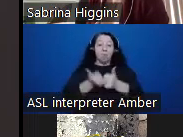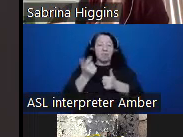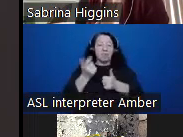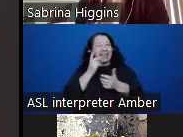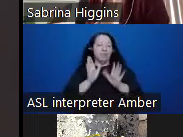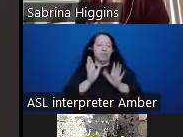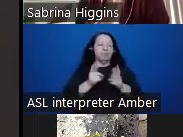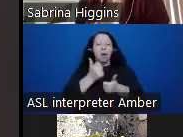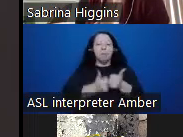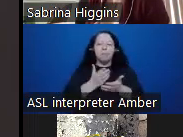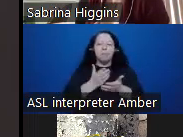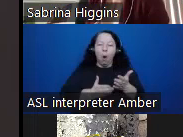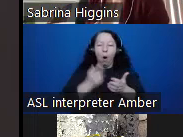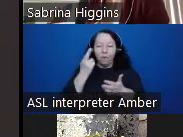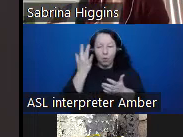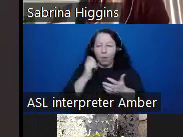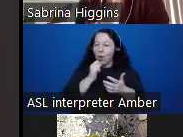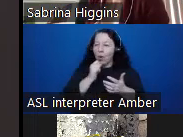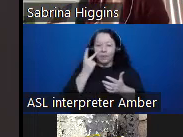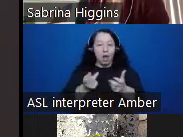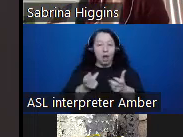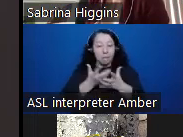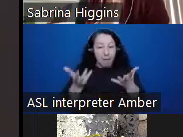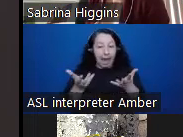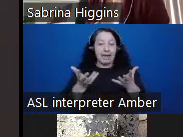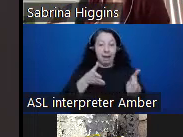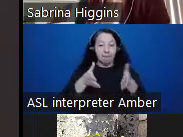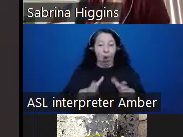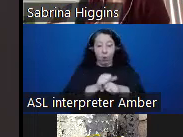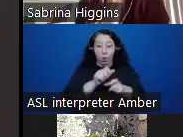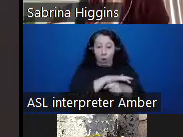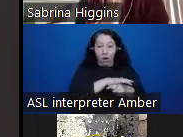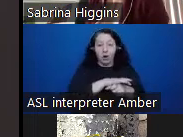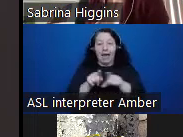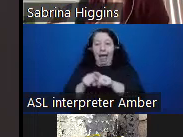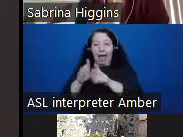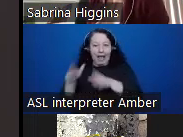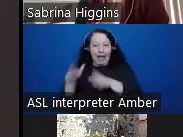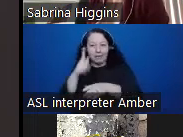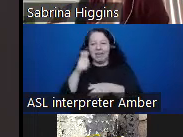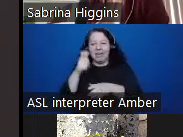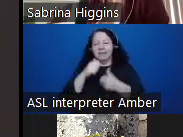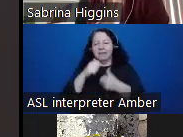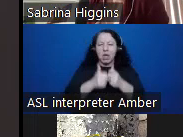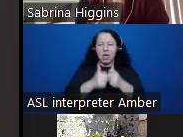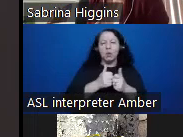don't see a lot of pottery workshops also as houses is because of some of these issues with smoke,